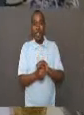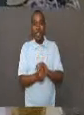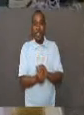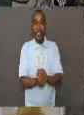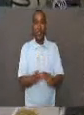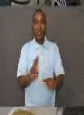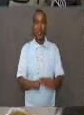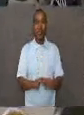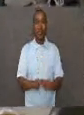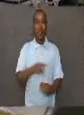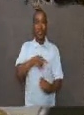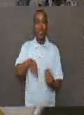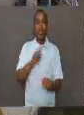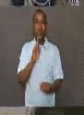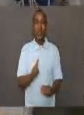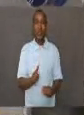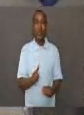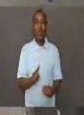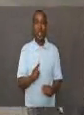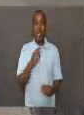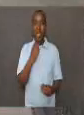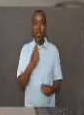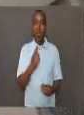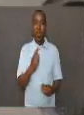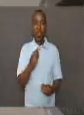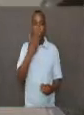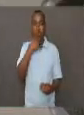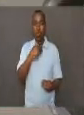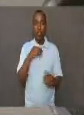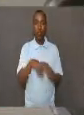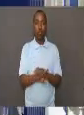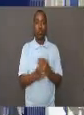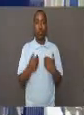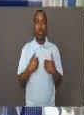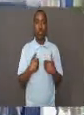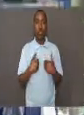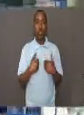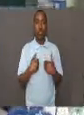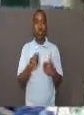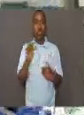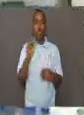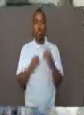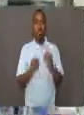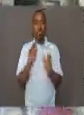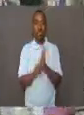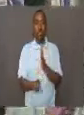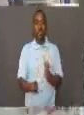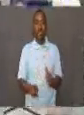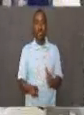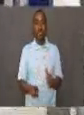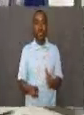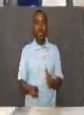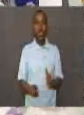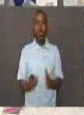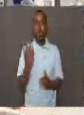environment that has been designed for the microorganism to flourish. A